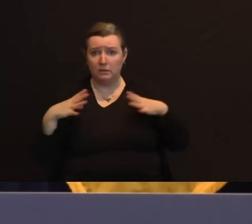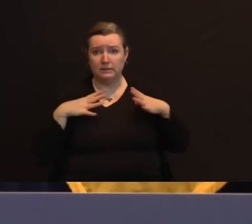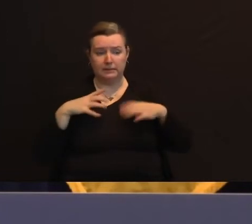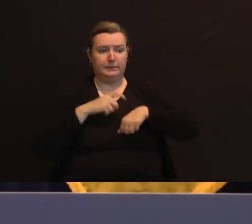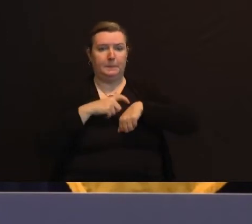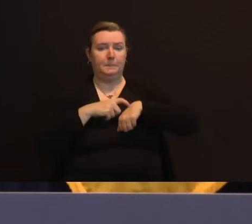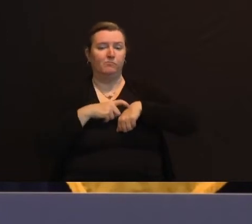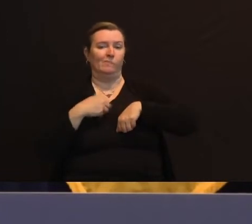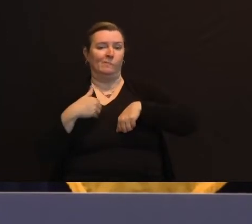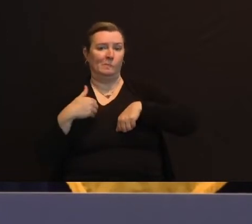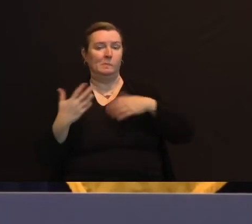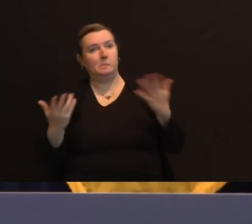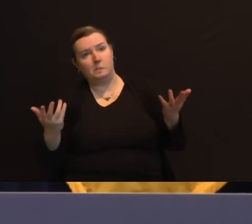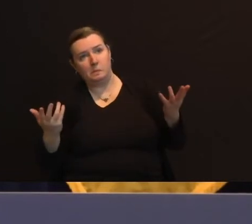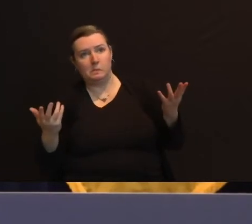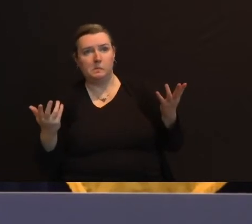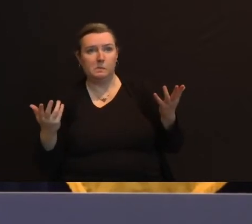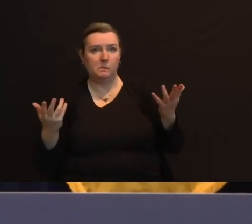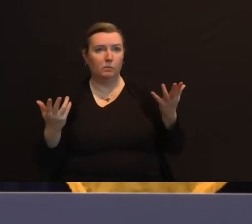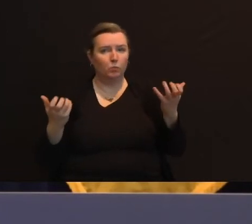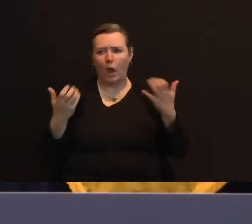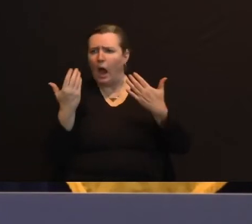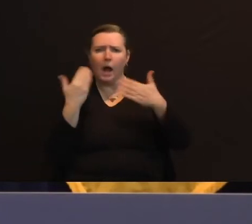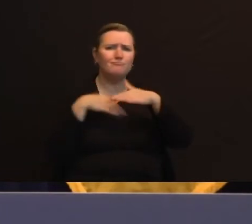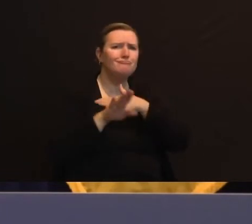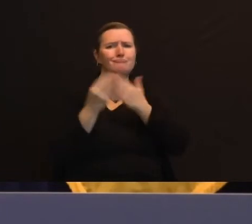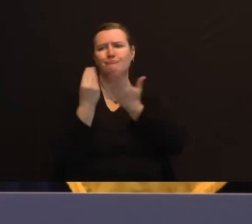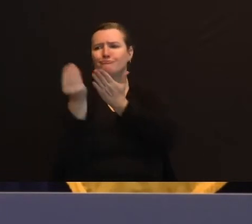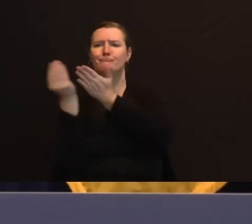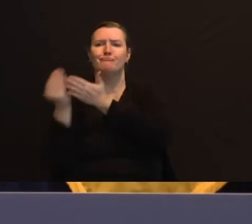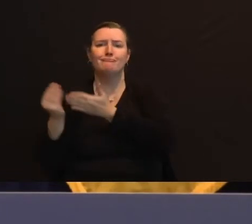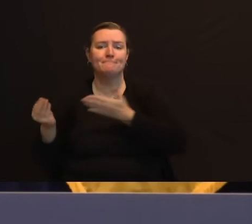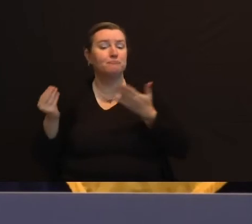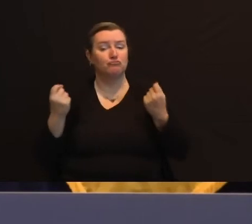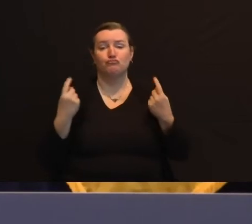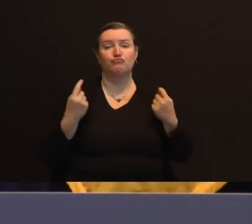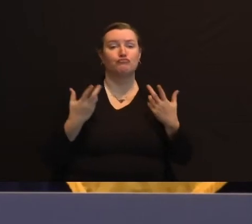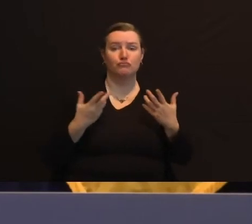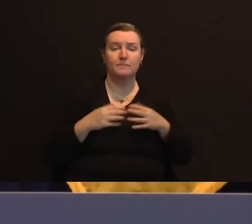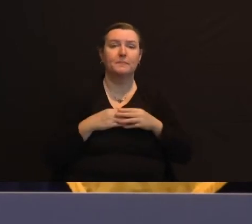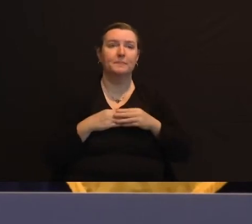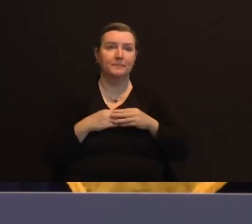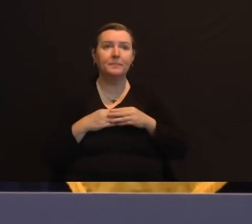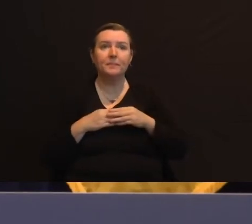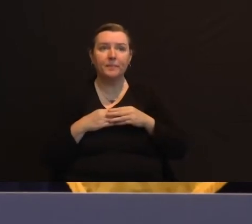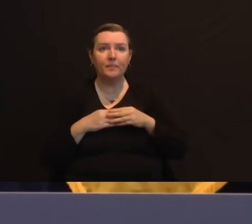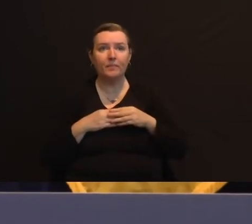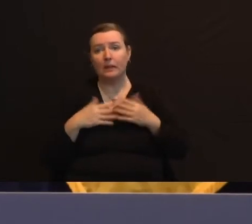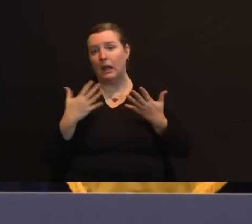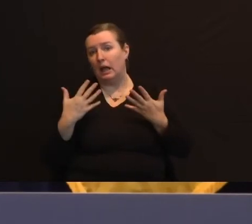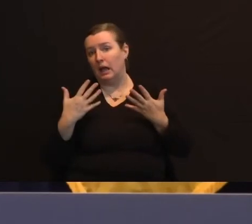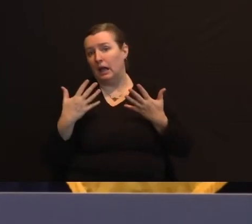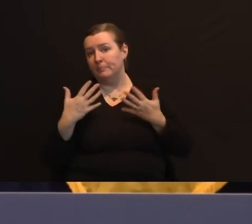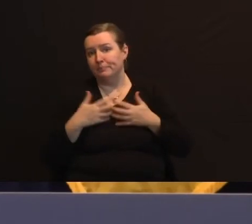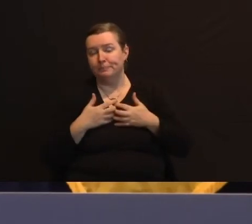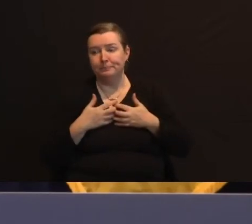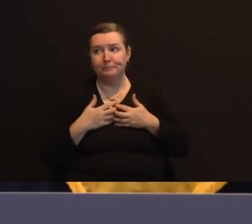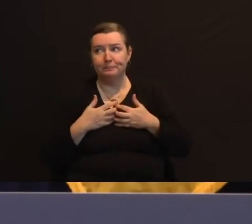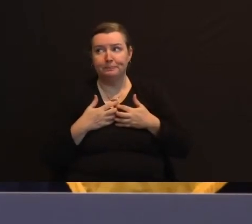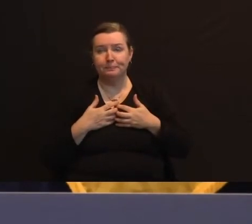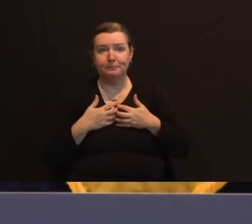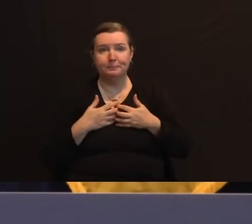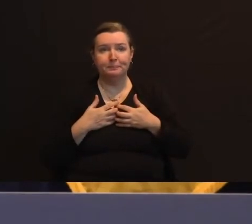demand to go into a store is up relative to where it would have been a few months ago. It's pretty clear, and this cuts both ways, a lot